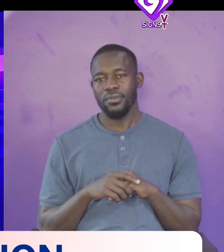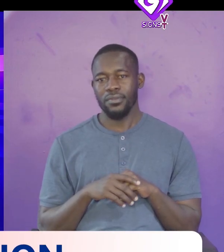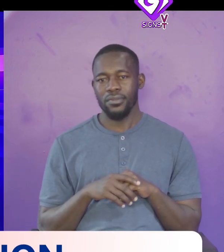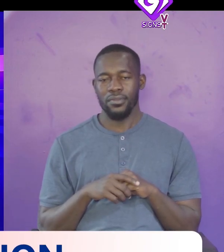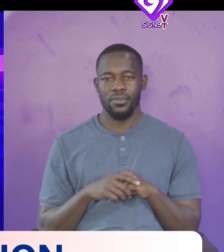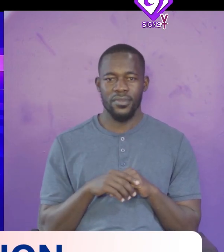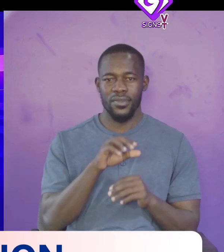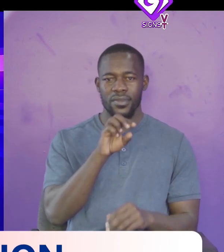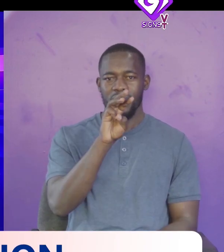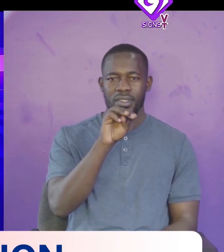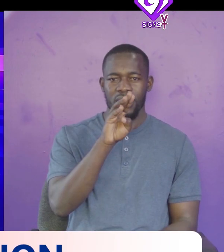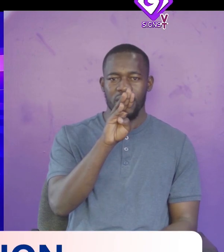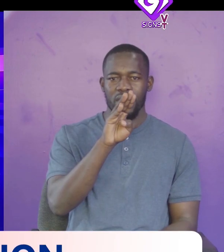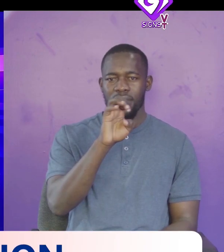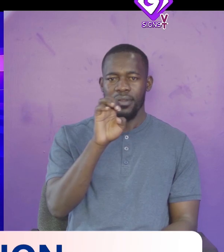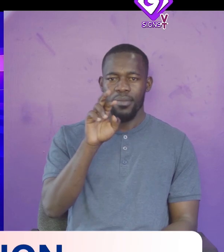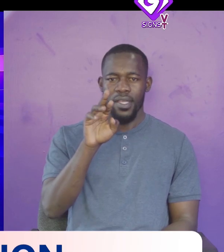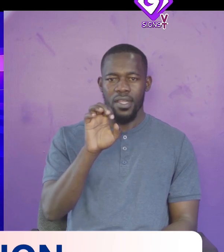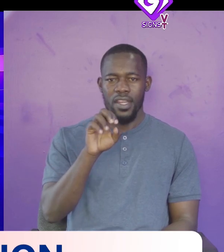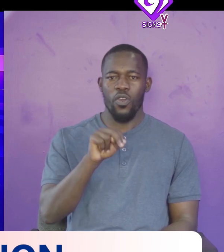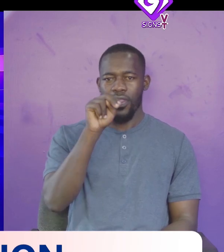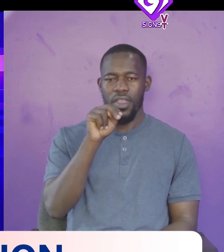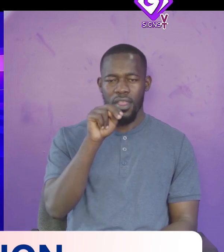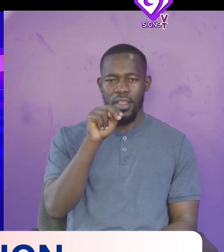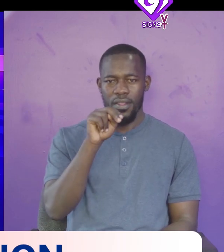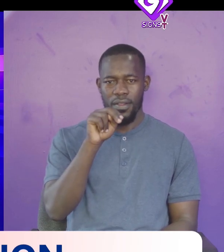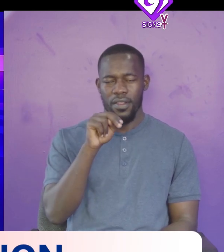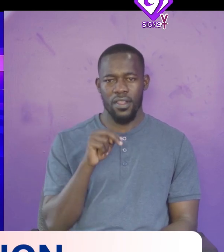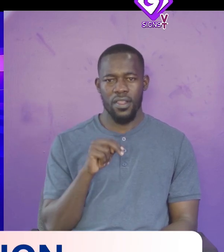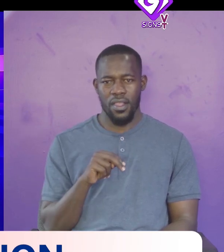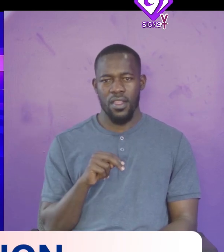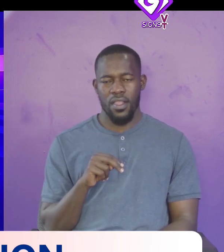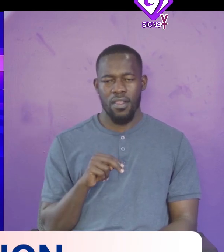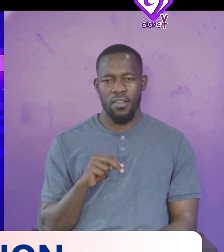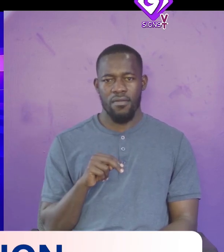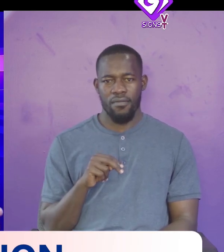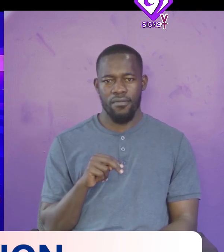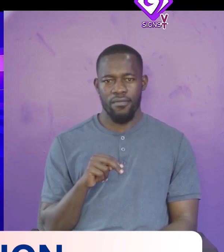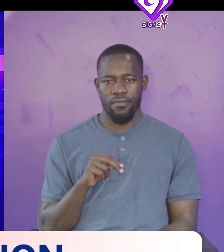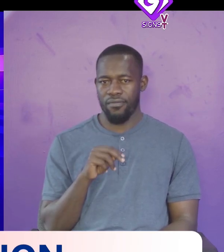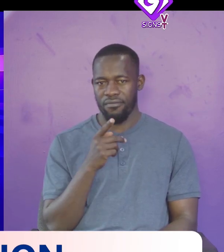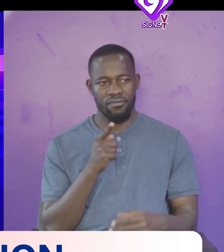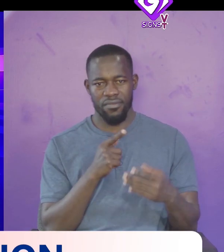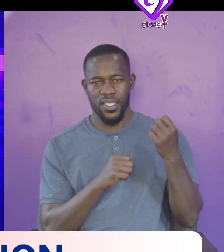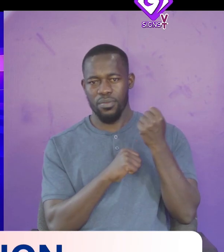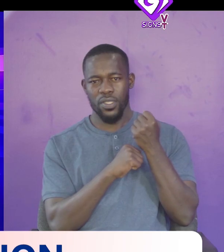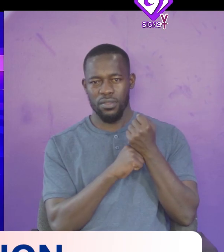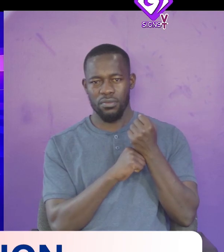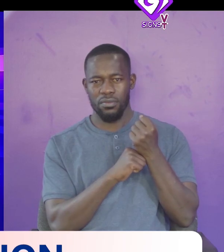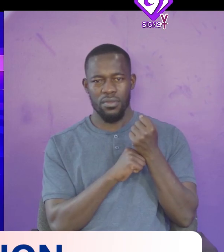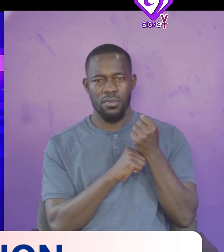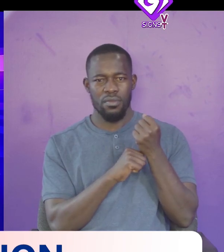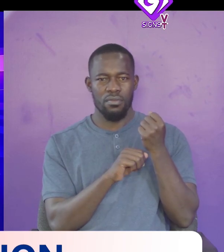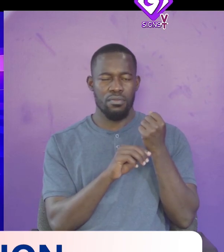not. We have Newton Karish versus, Again, we don't support the united